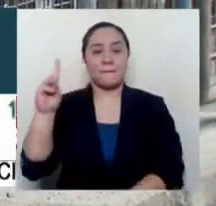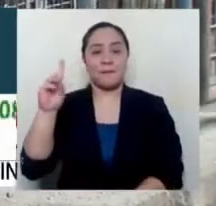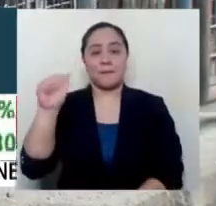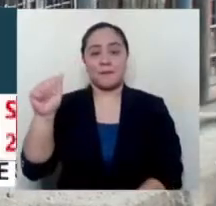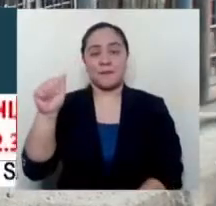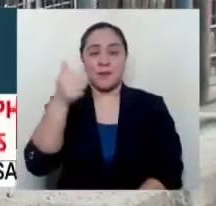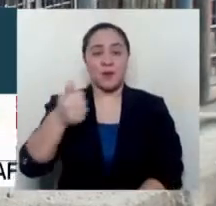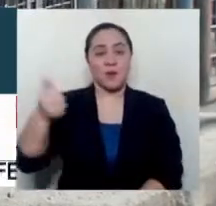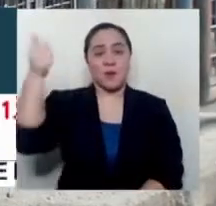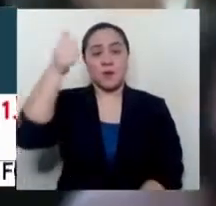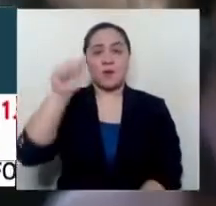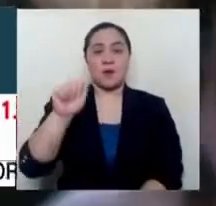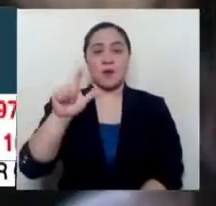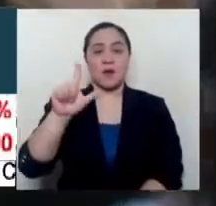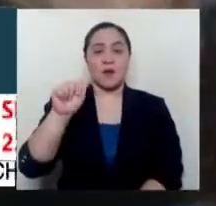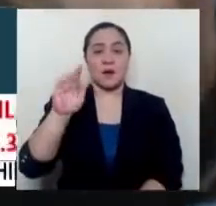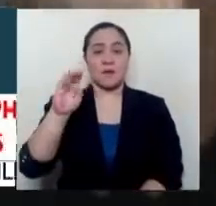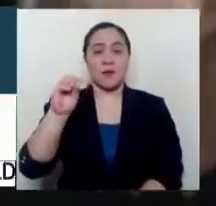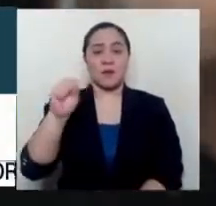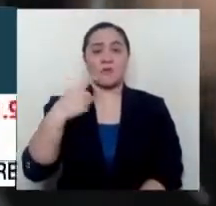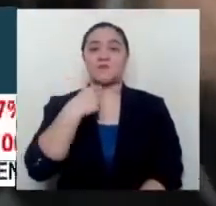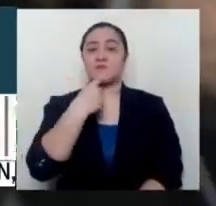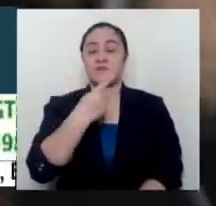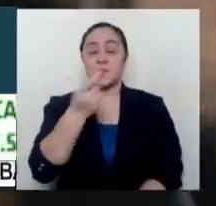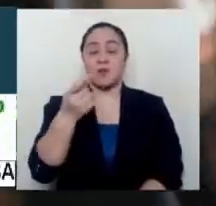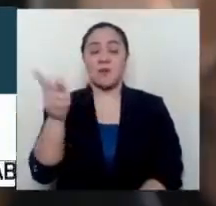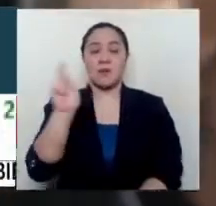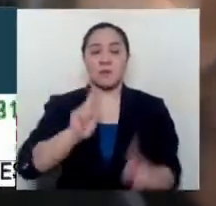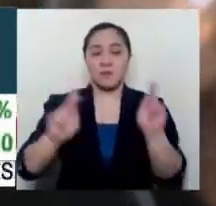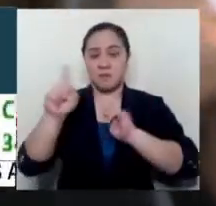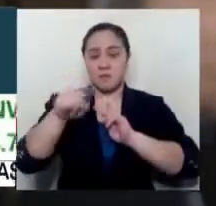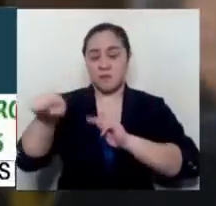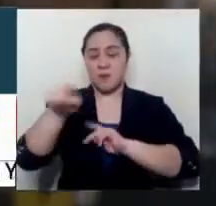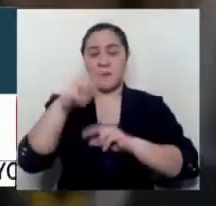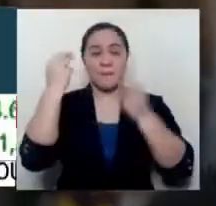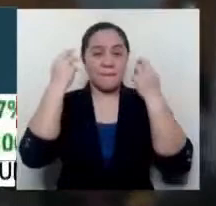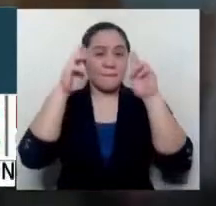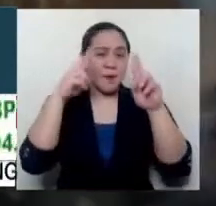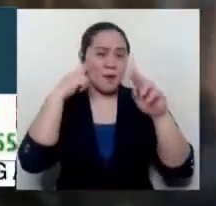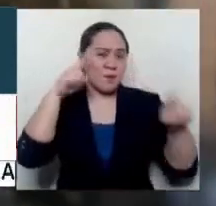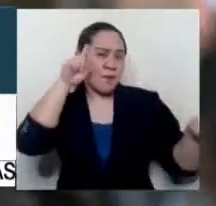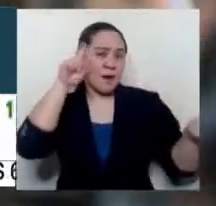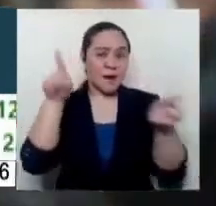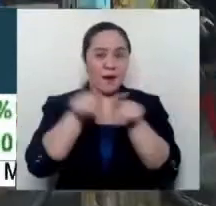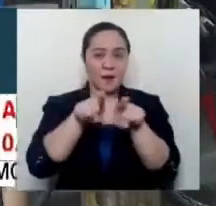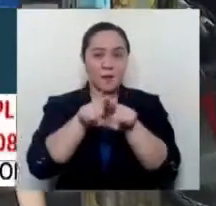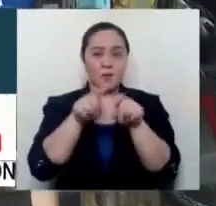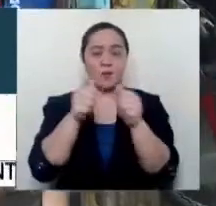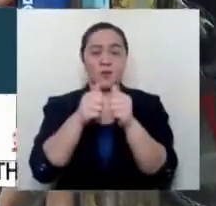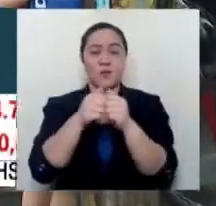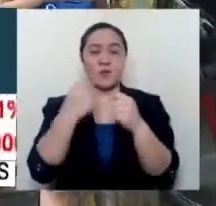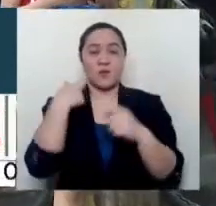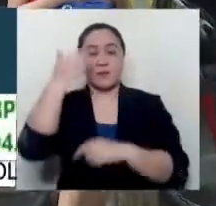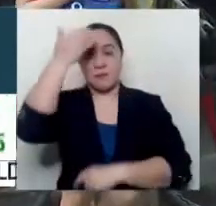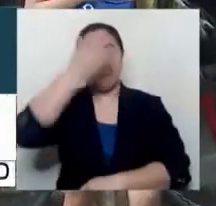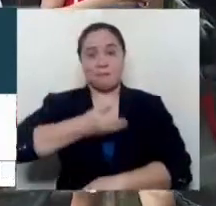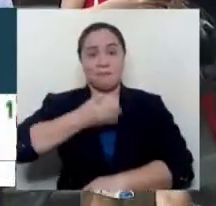Authority Chairman Benhur Abalo says the region's mayors have also agreed to do away with the face shield